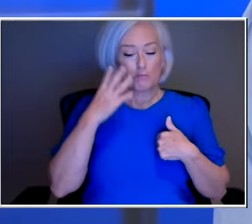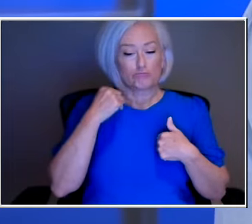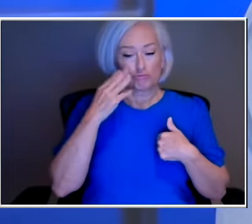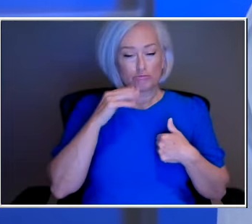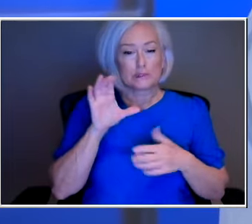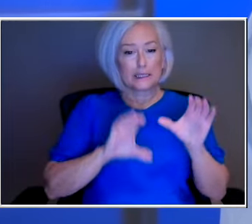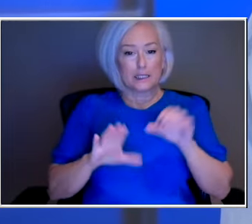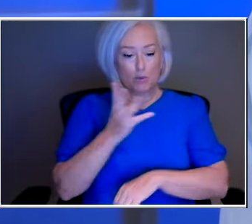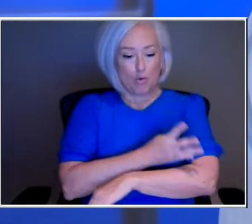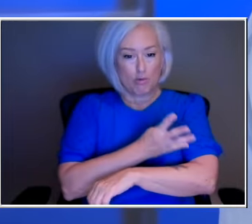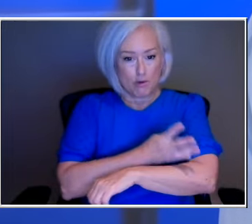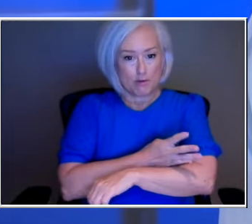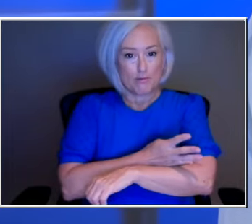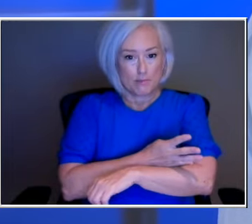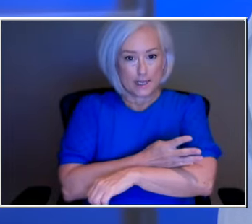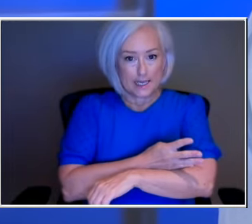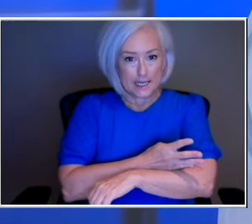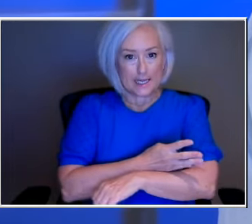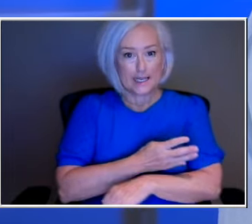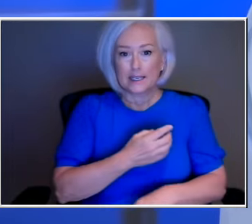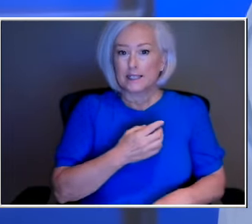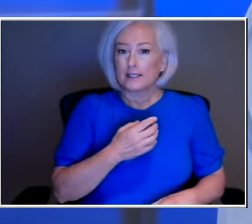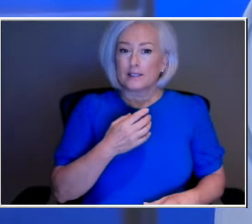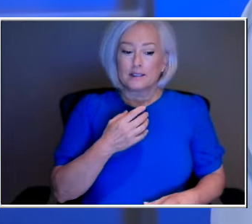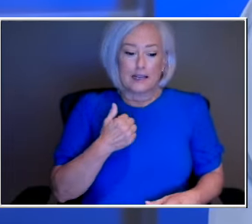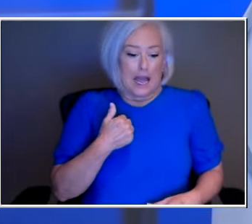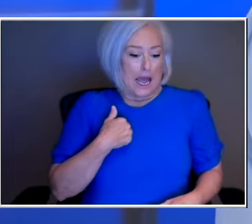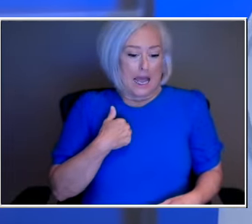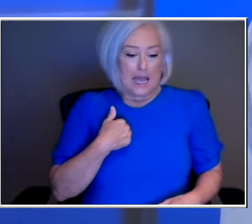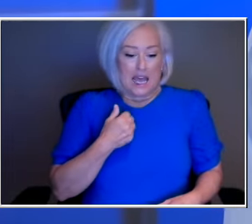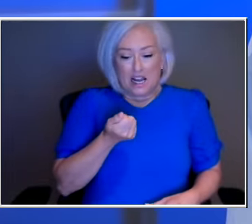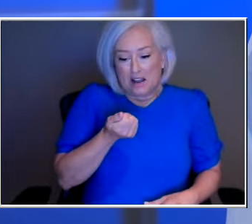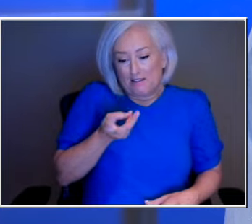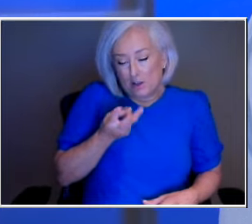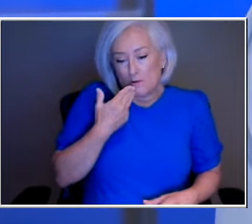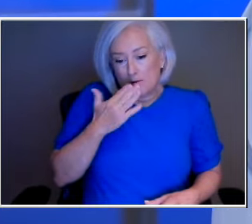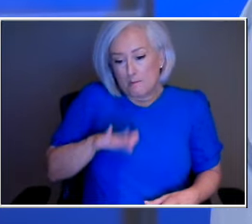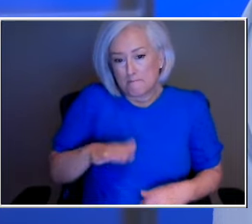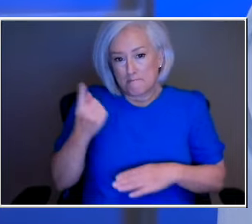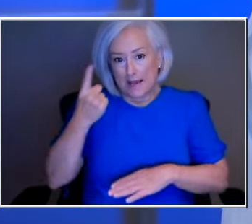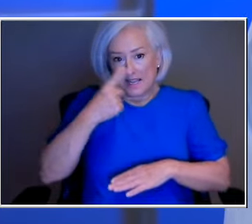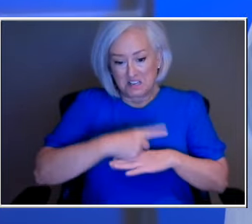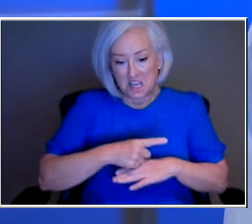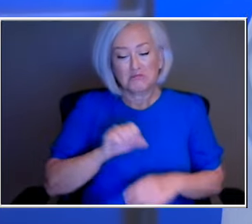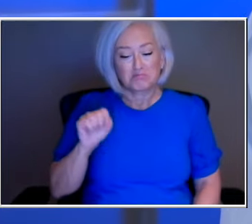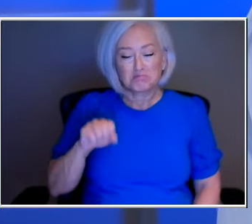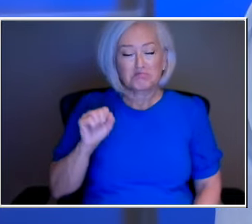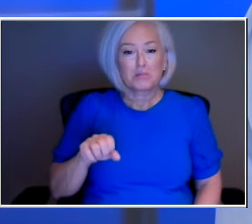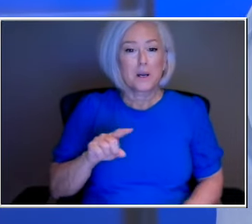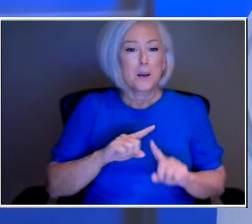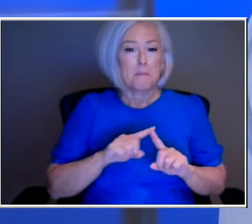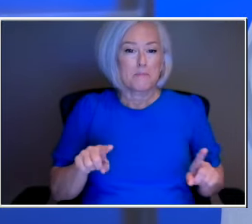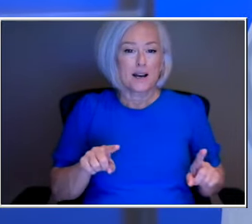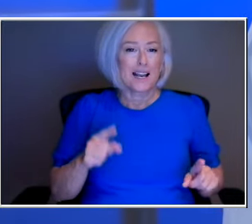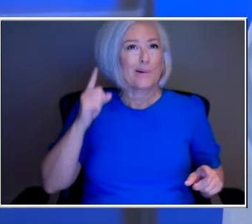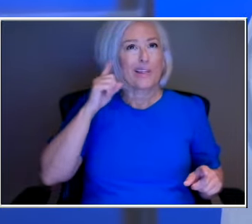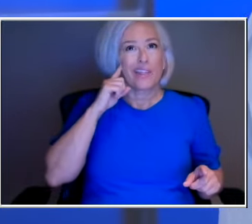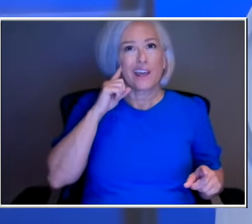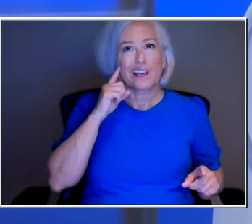and as I indicated, I maybe only had a couple bad days, but I'd have the tendency to just maybe kind of sit